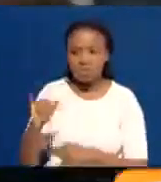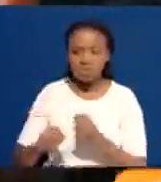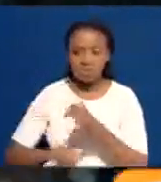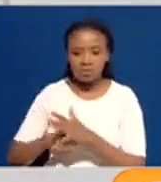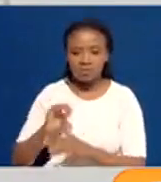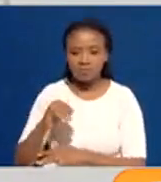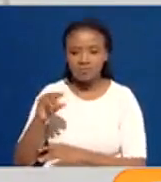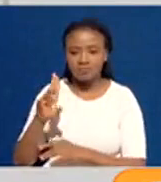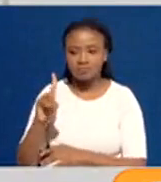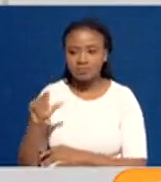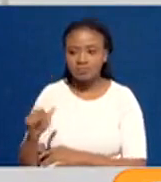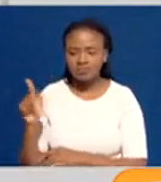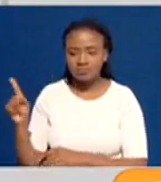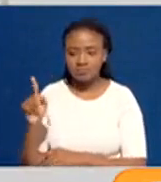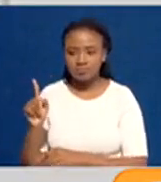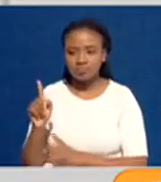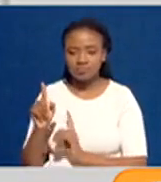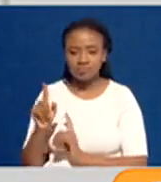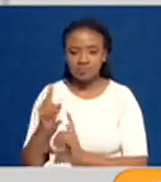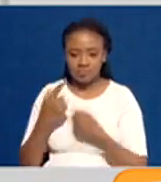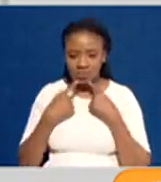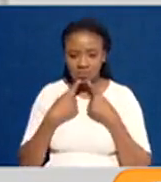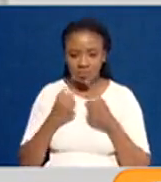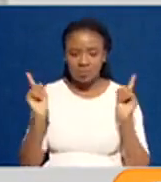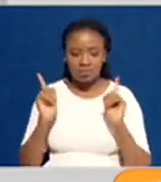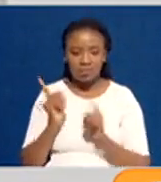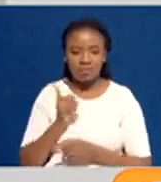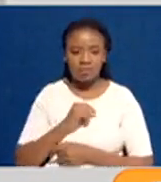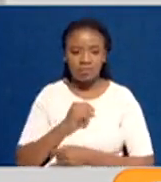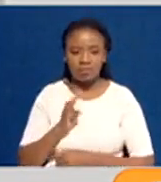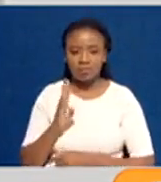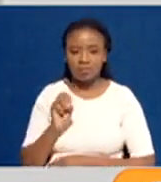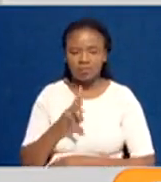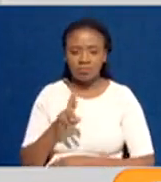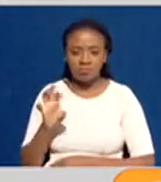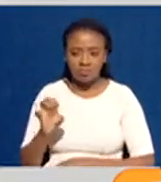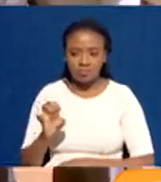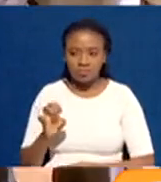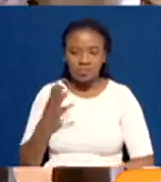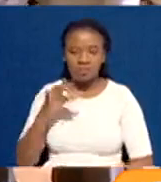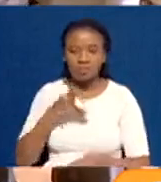Kisang was declared winner by the UDA County Returning Officer Nicodemus Bore after garnering